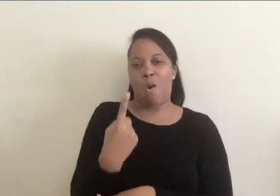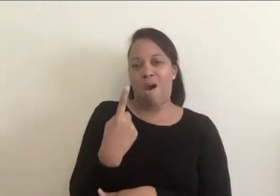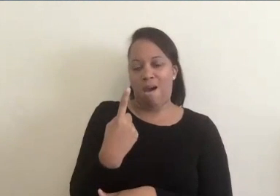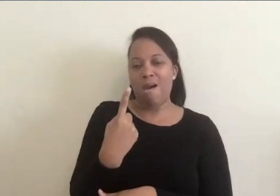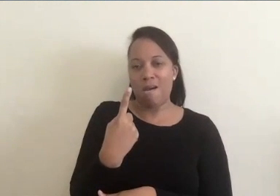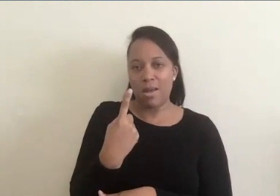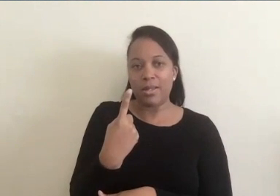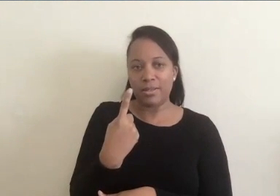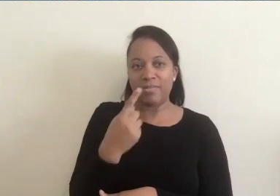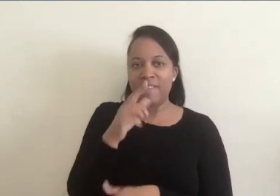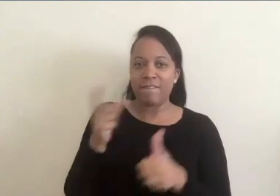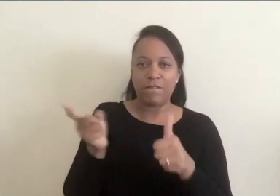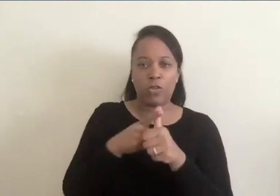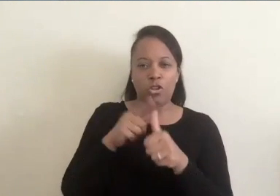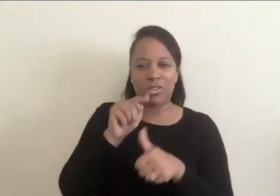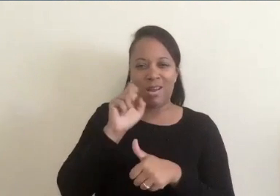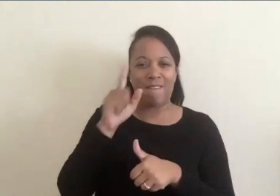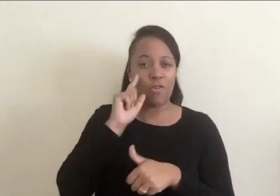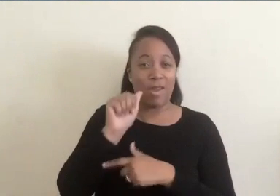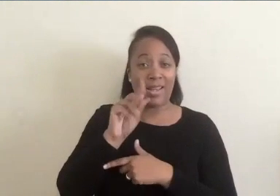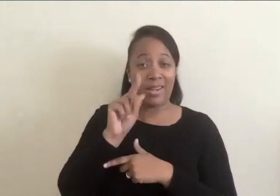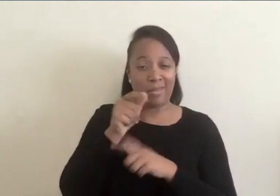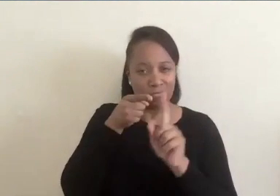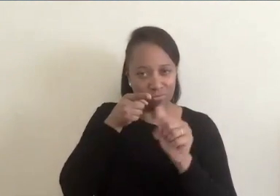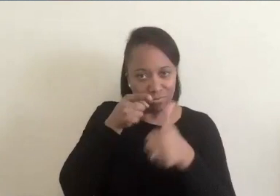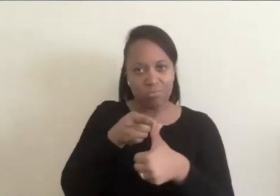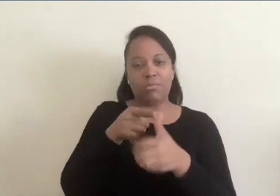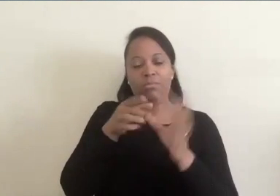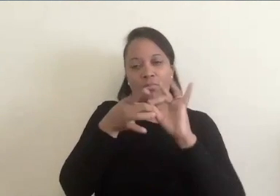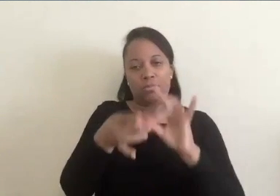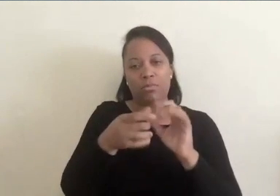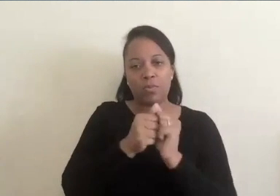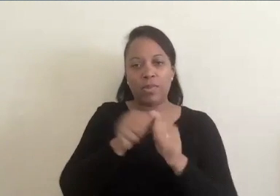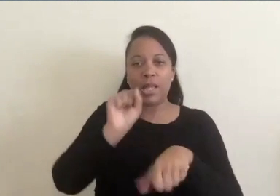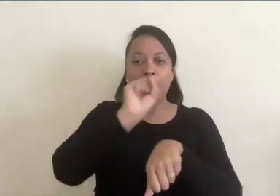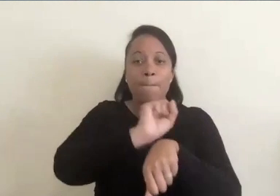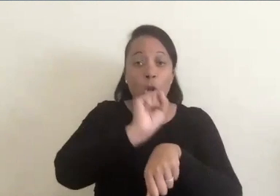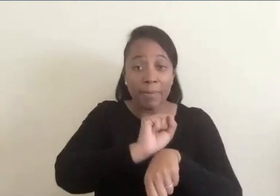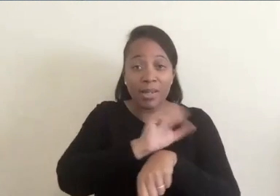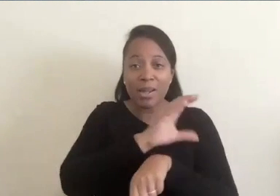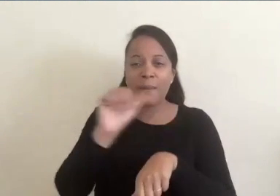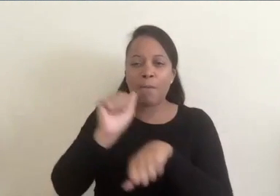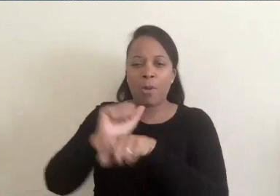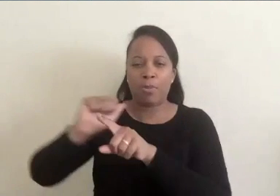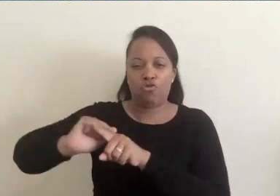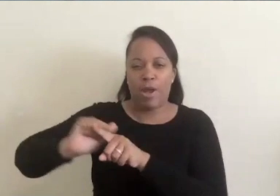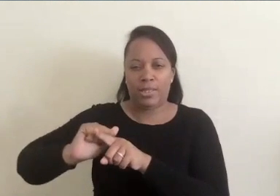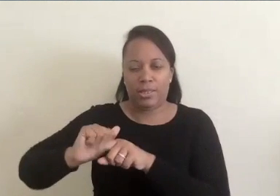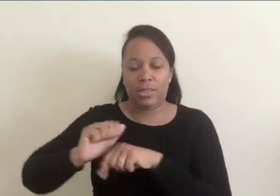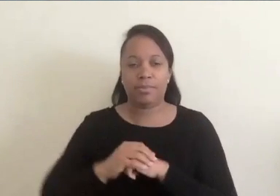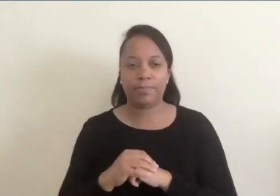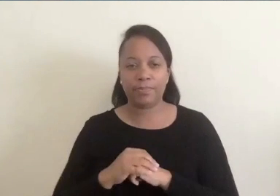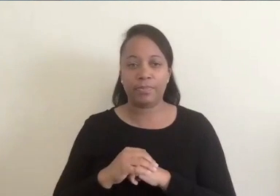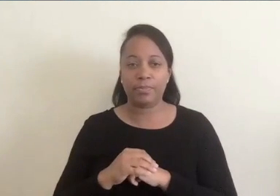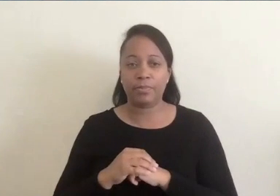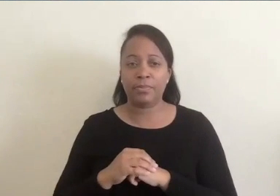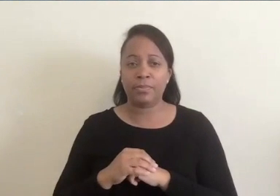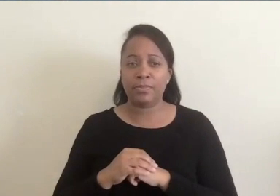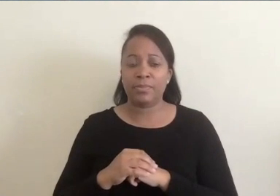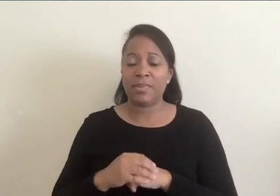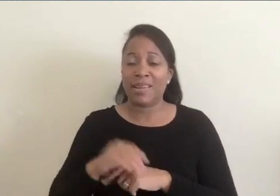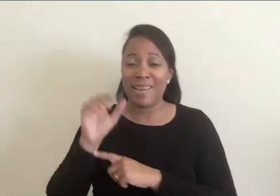the very first title in the ADA, which regards employment and employment practices. So much of the